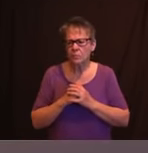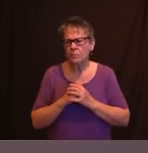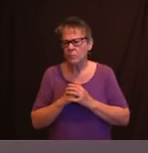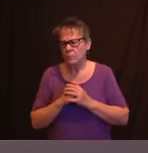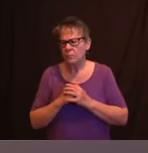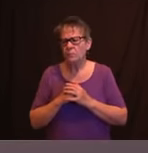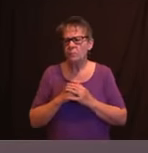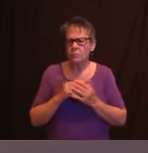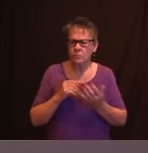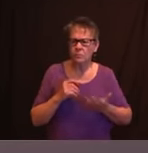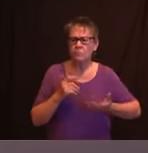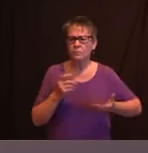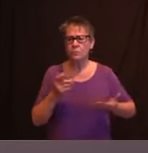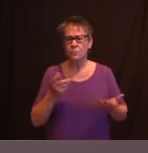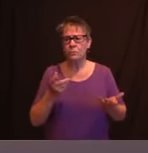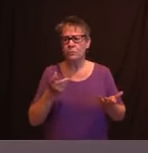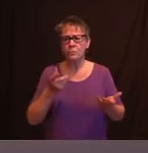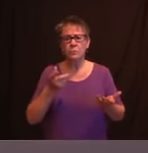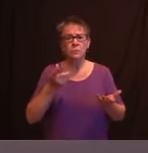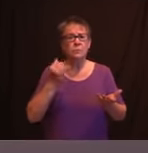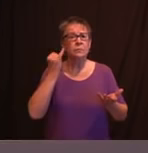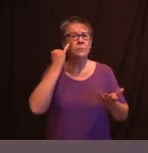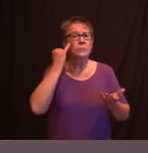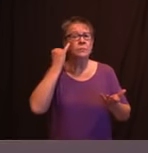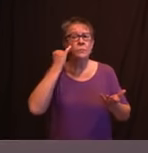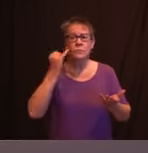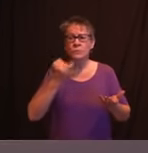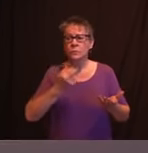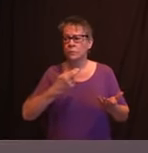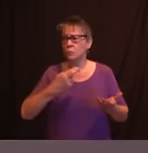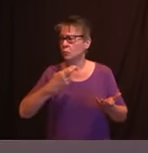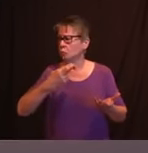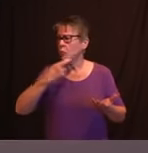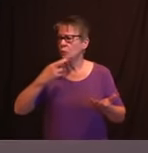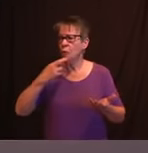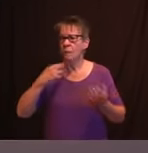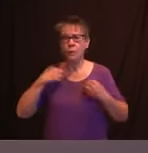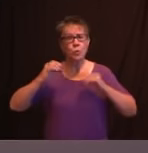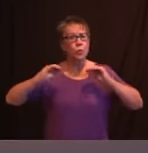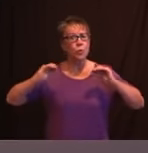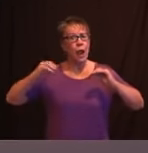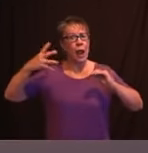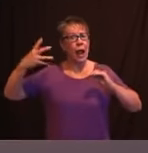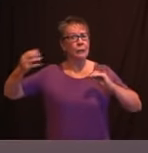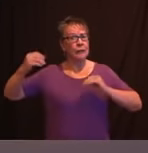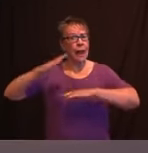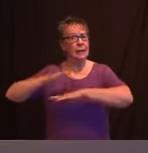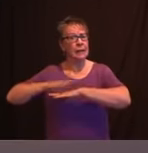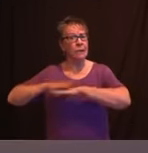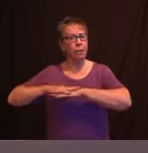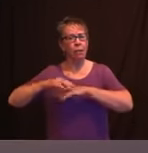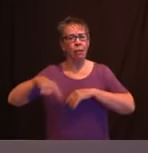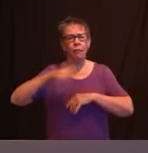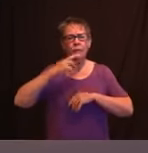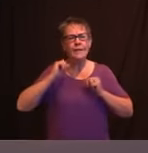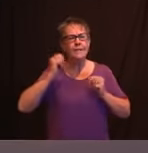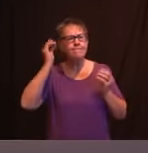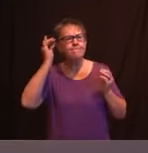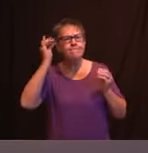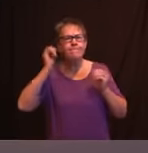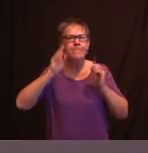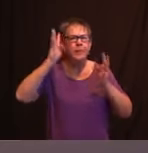dining. And so whether it's a sidewalk, a parking lot, some other shared space